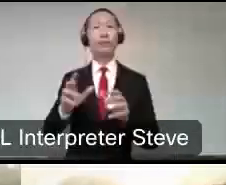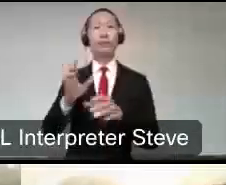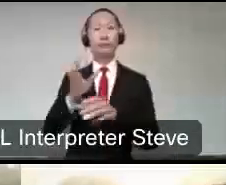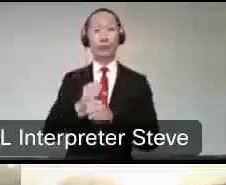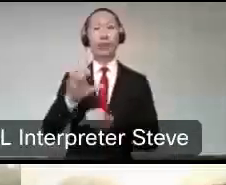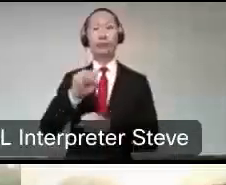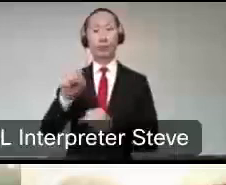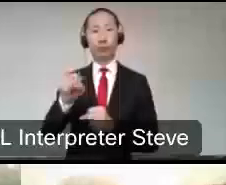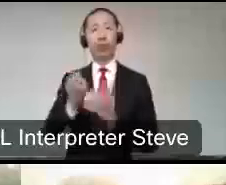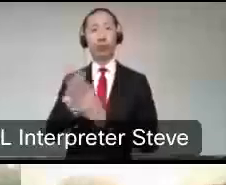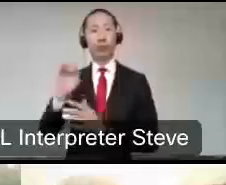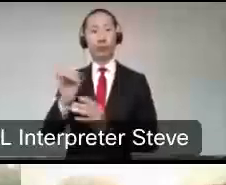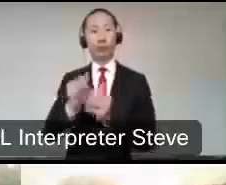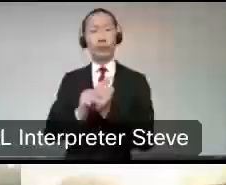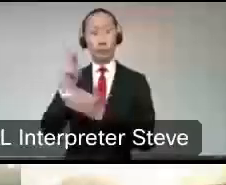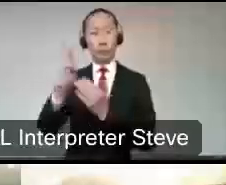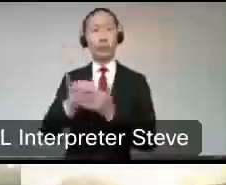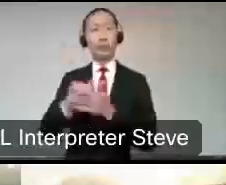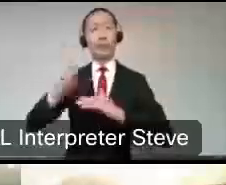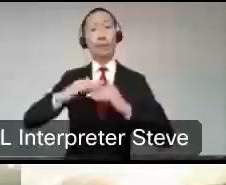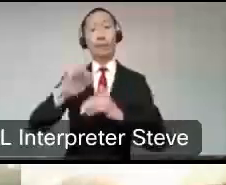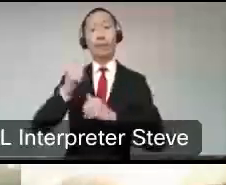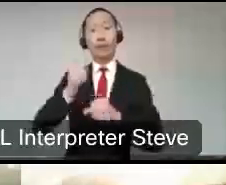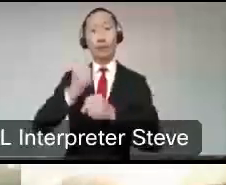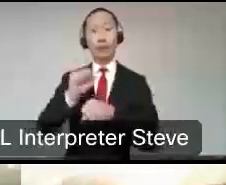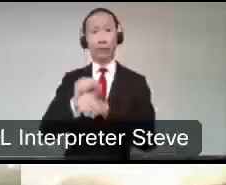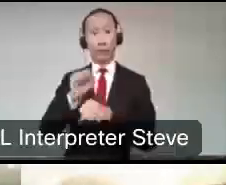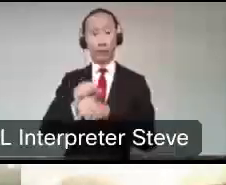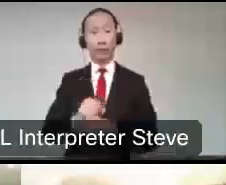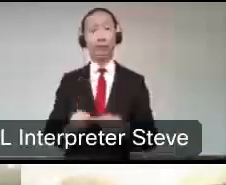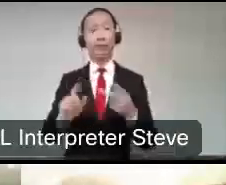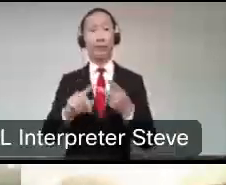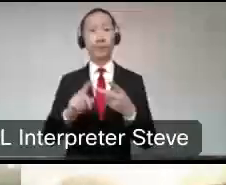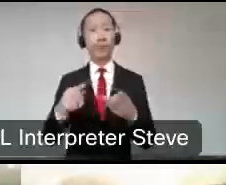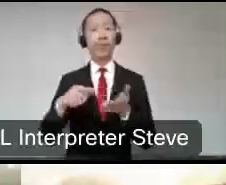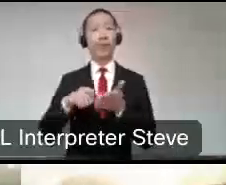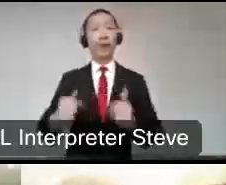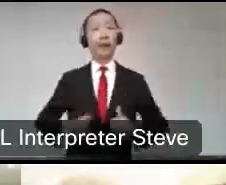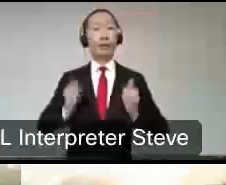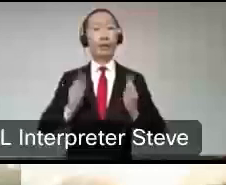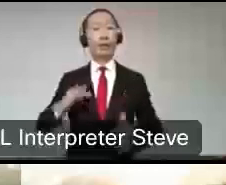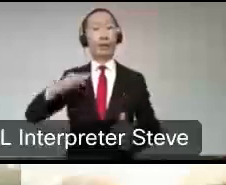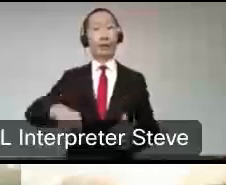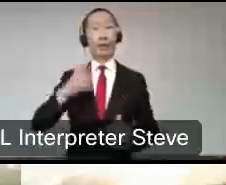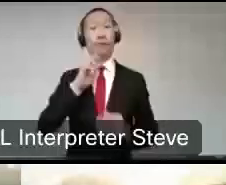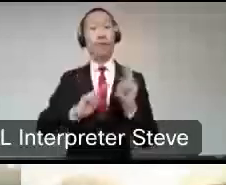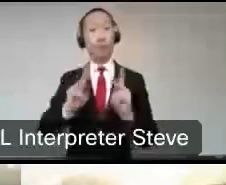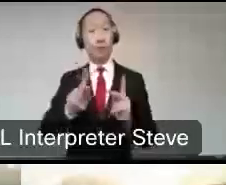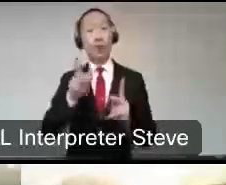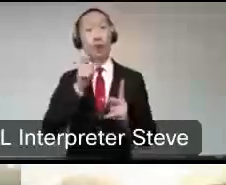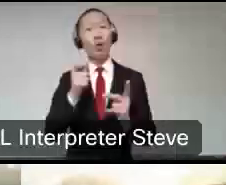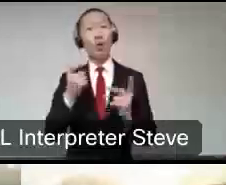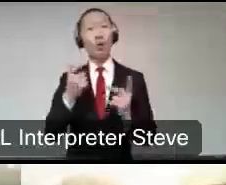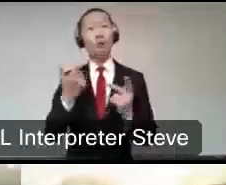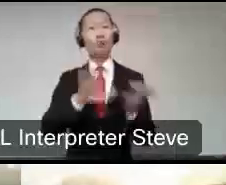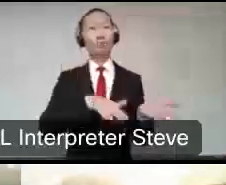for the program, which is a minimum of 10 years of work. Secondly, we pay survivor benefits to individuals who have been predeceased